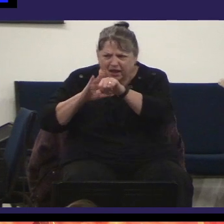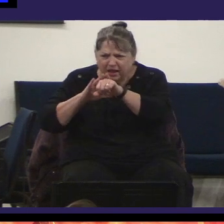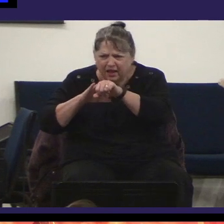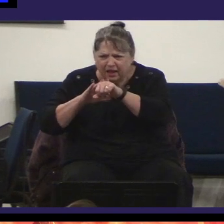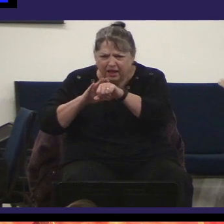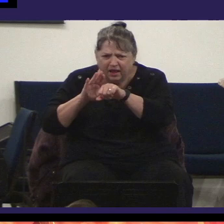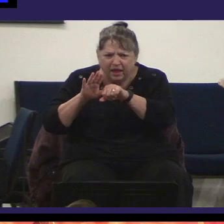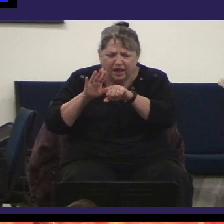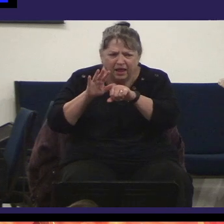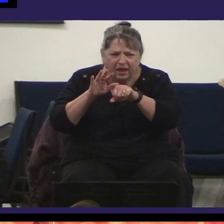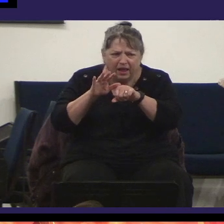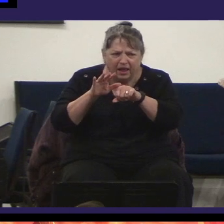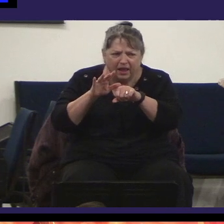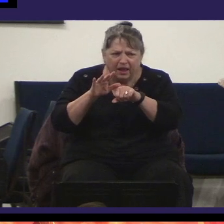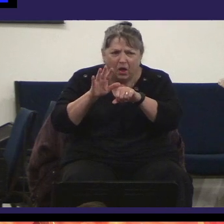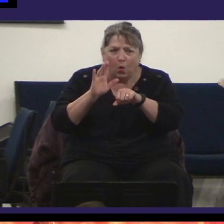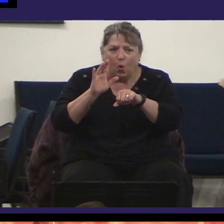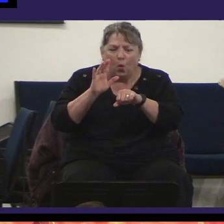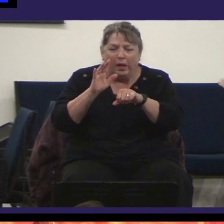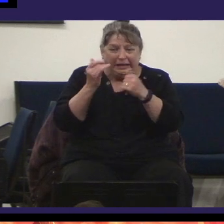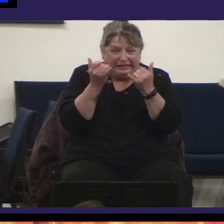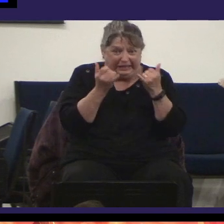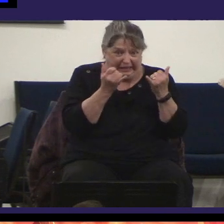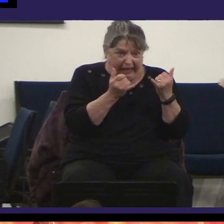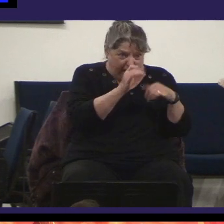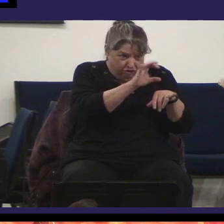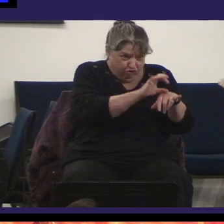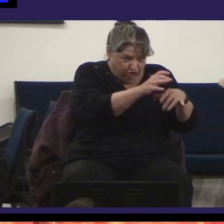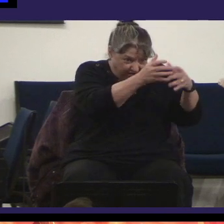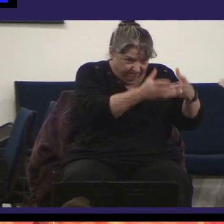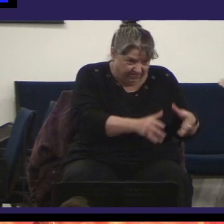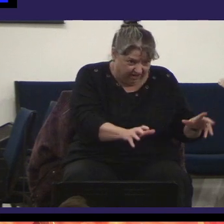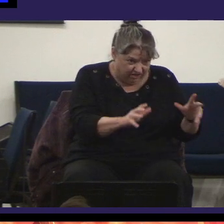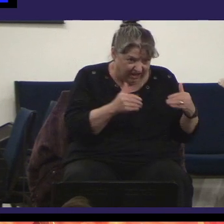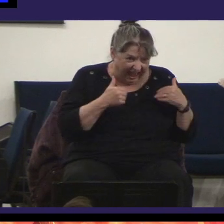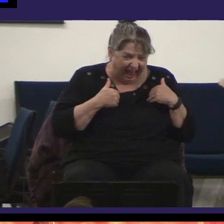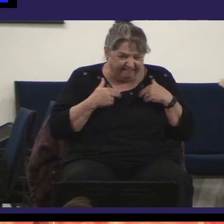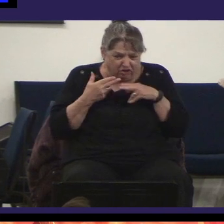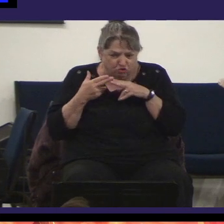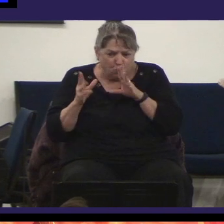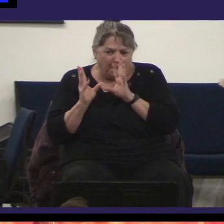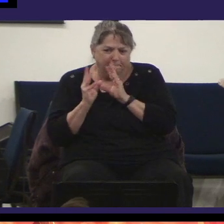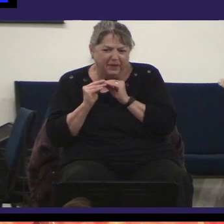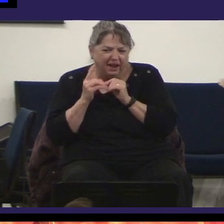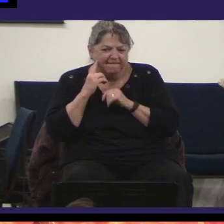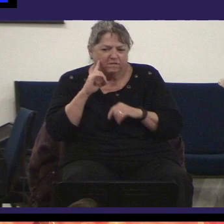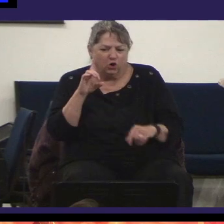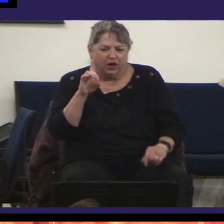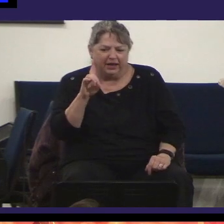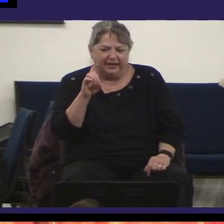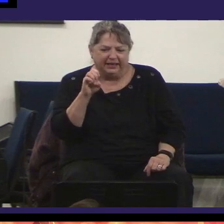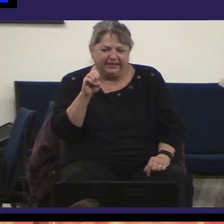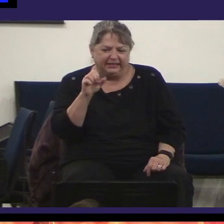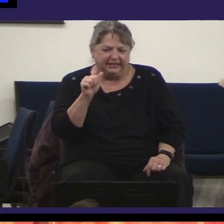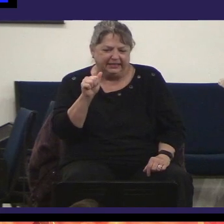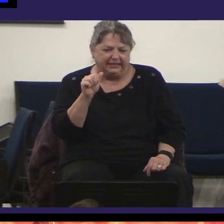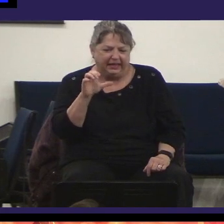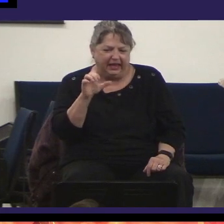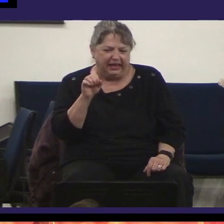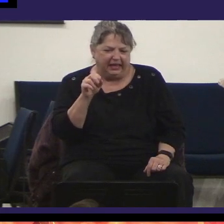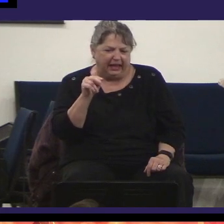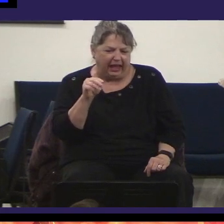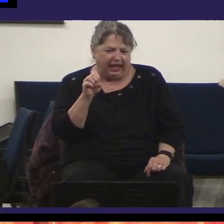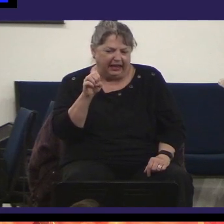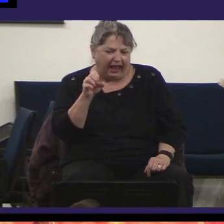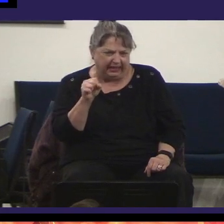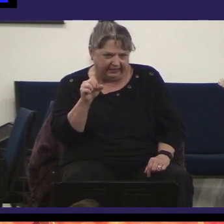A deaconess, a brief deaconess meeting today after our service here. Wanted to also pick up off of where